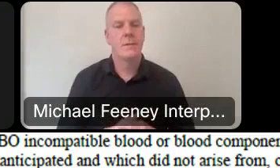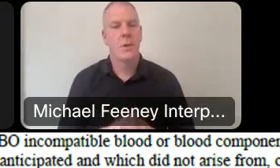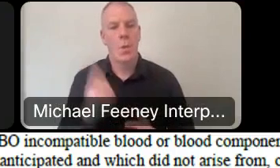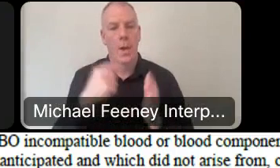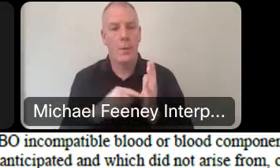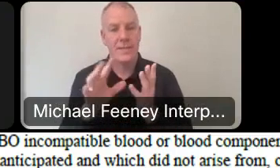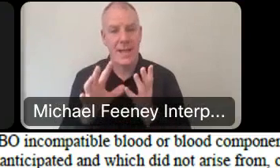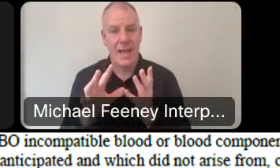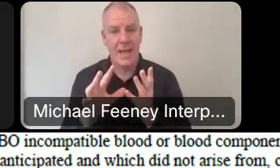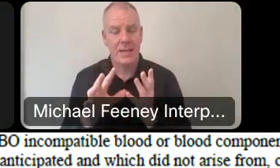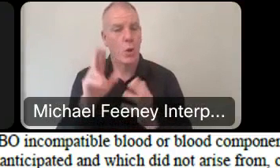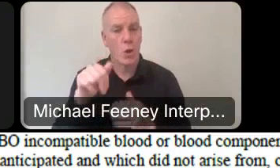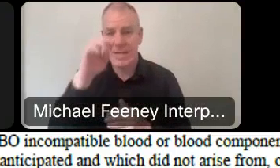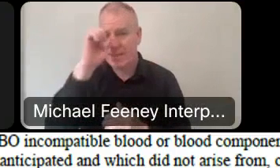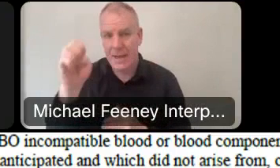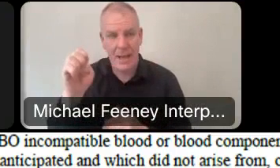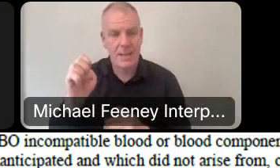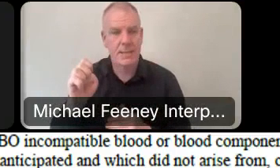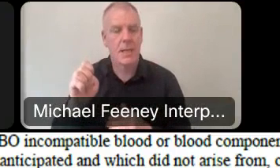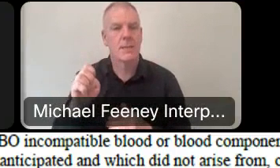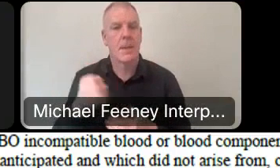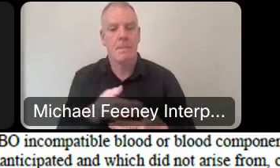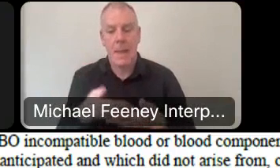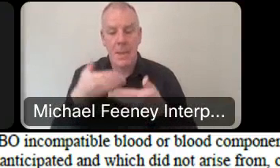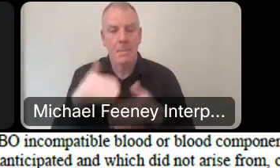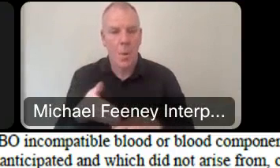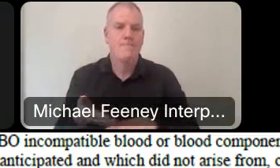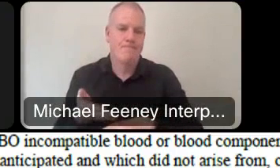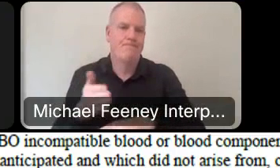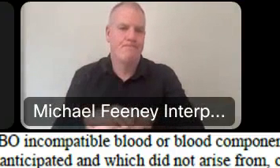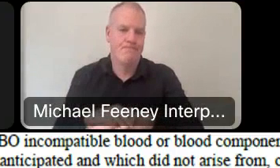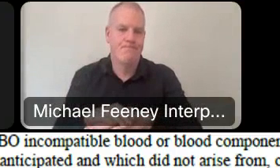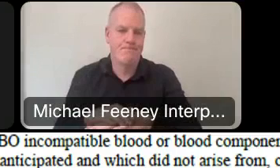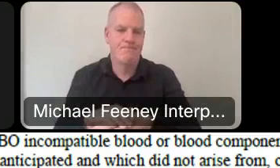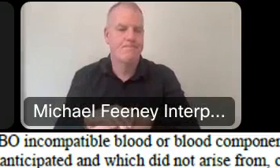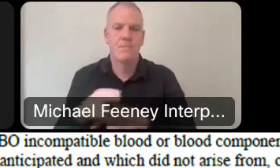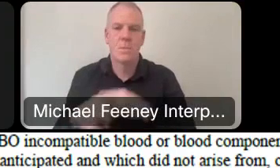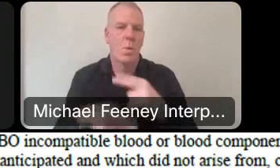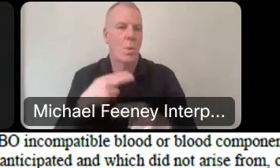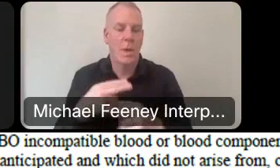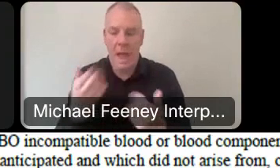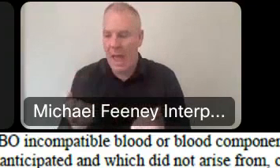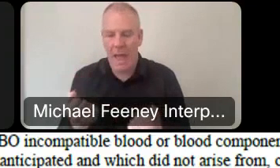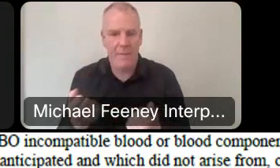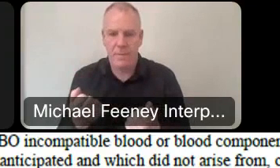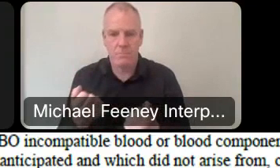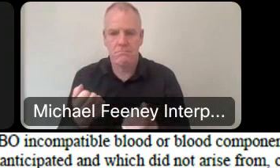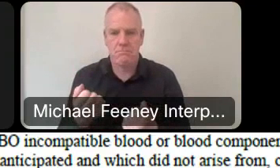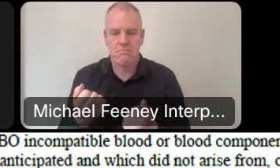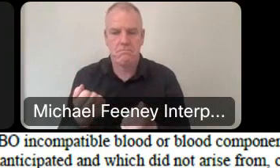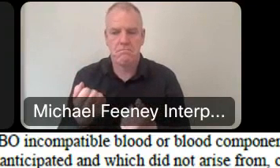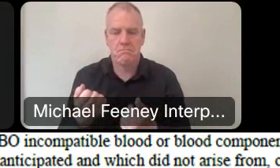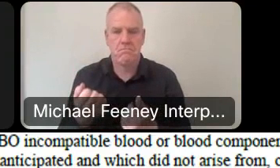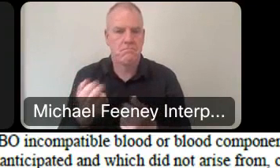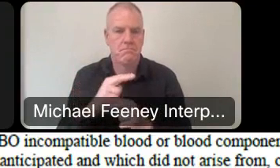where there was an unanticipated and unintended stillborn child, where the child was born without a fatal fetal abnormality. And then